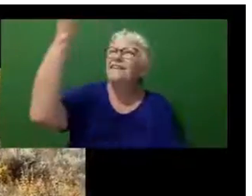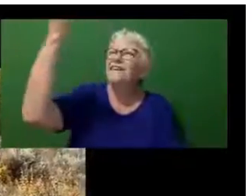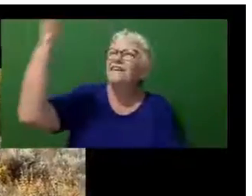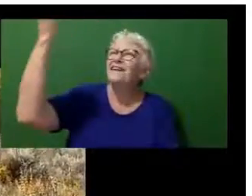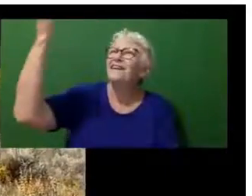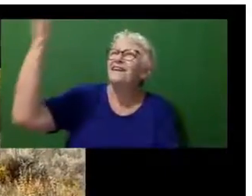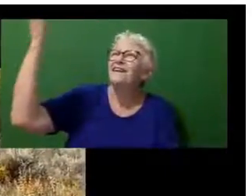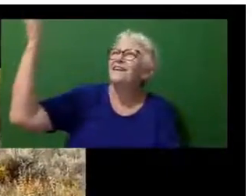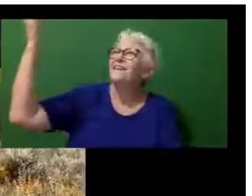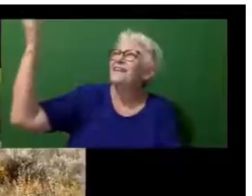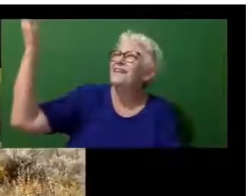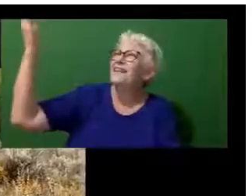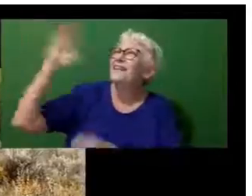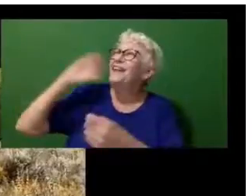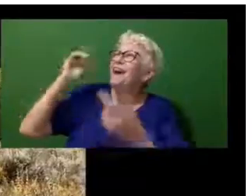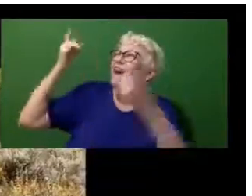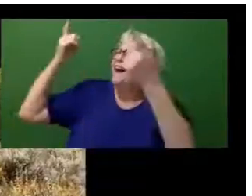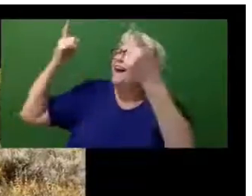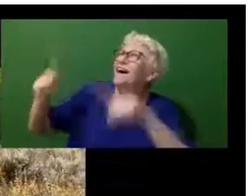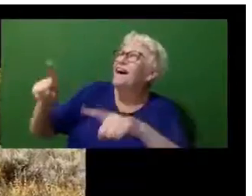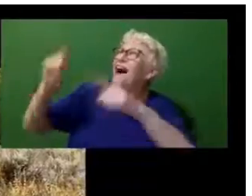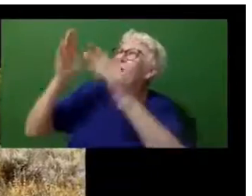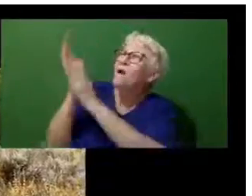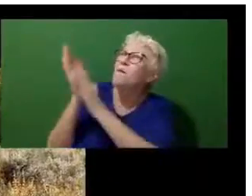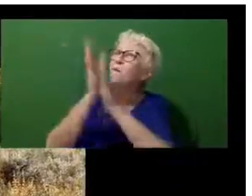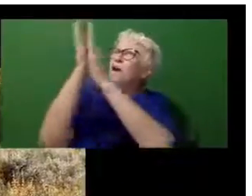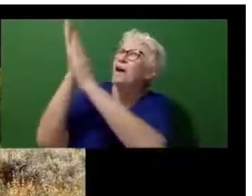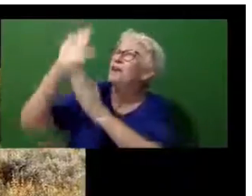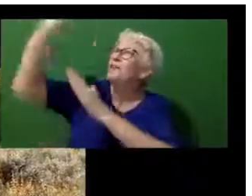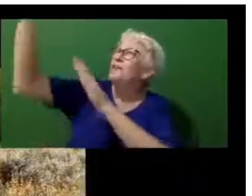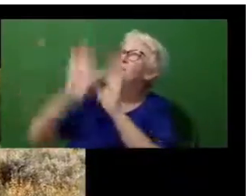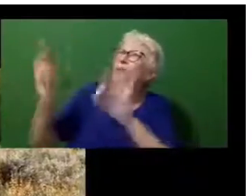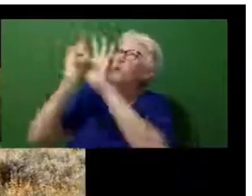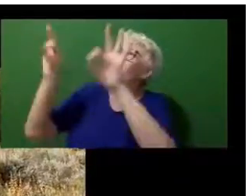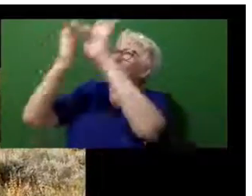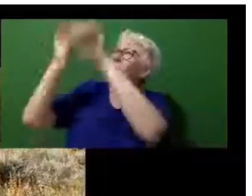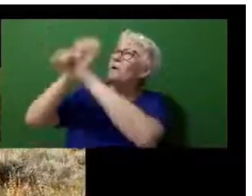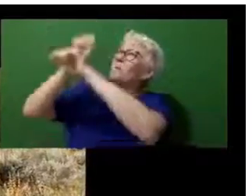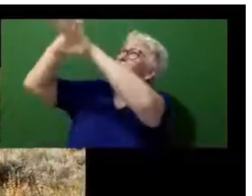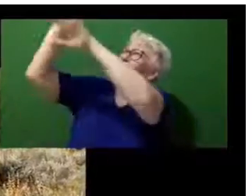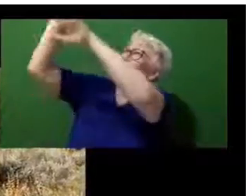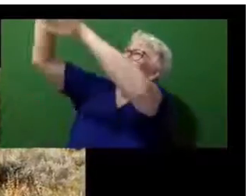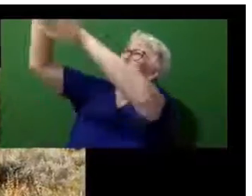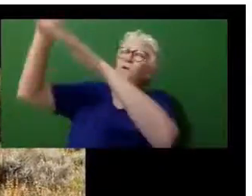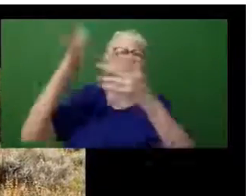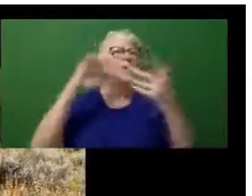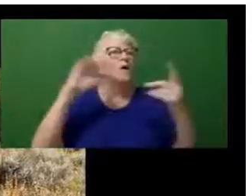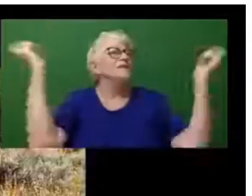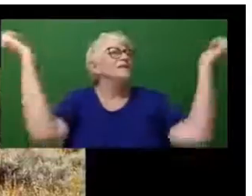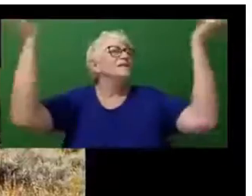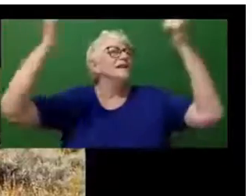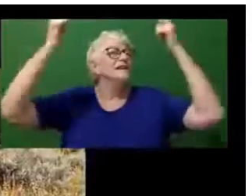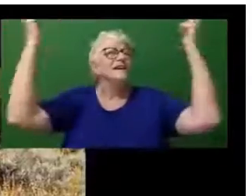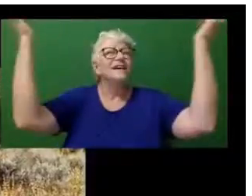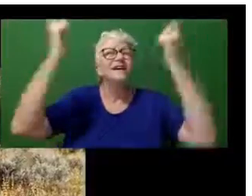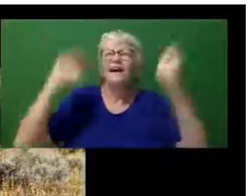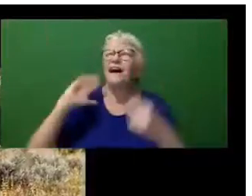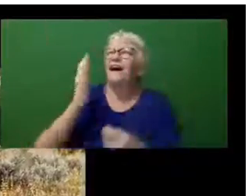Remember Adonai Eloheinu v'ishtachavu lehar kodesho.